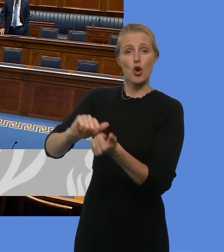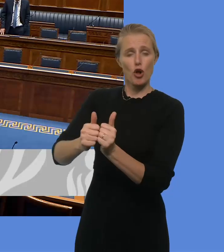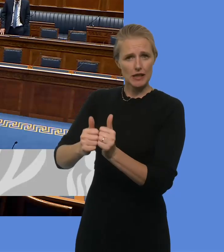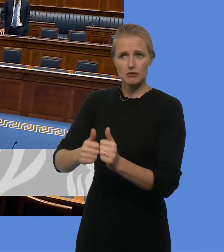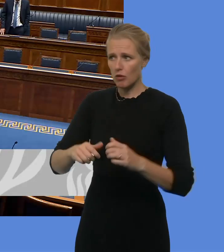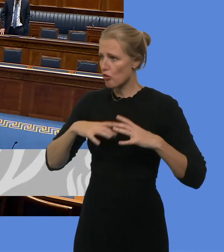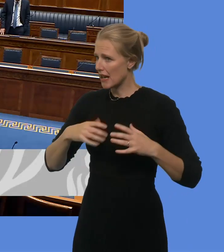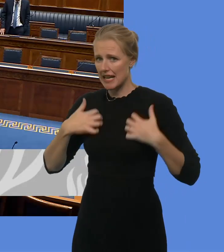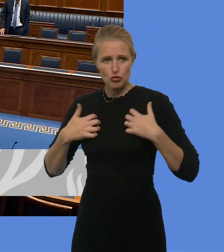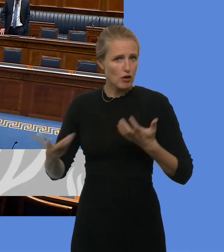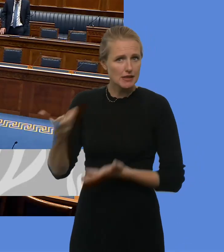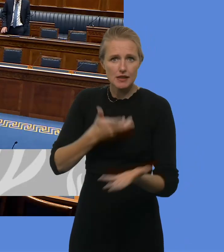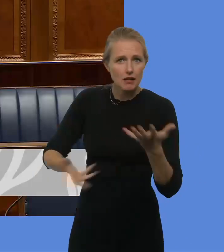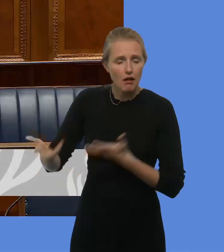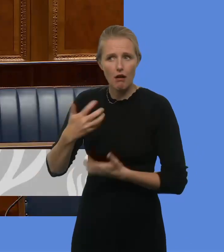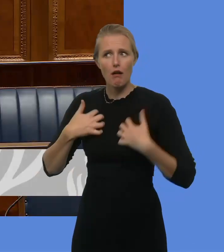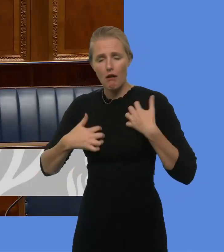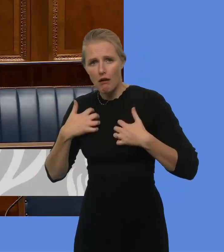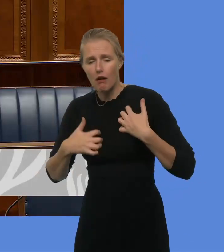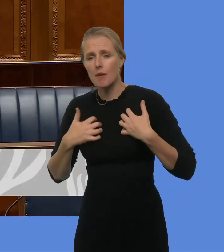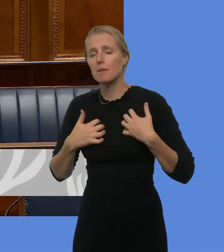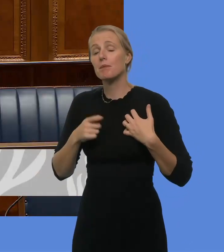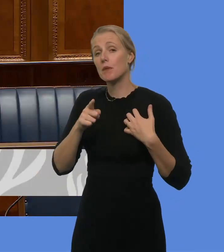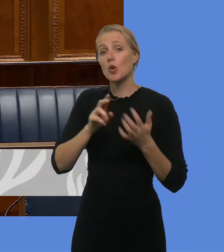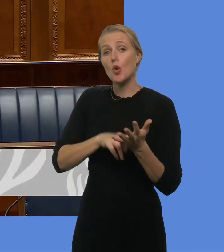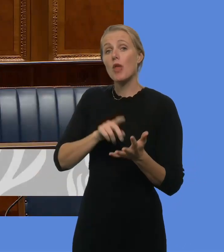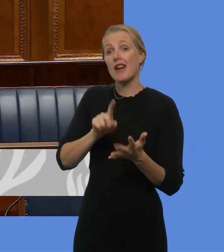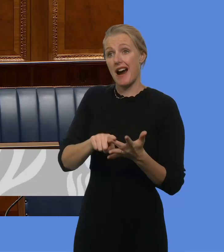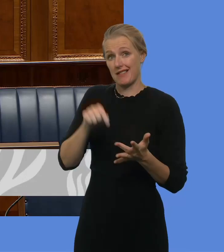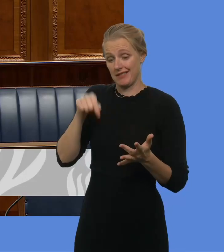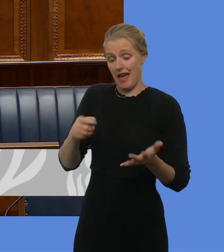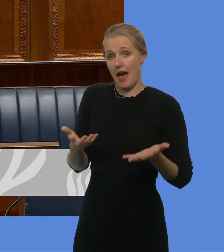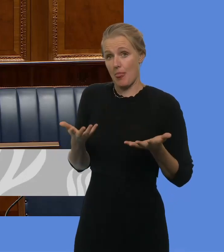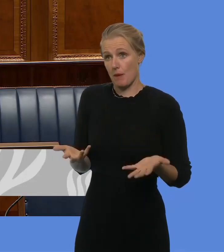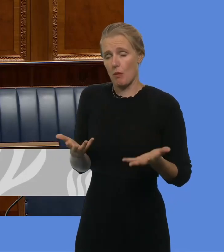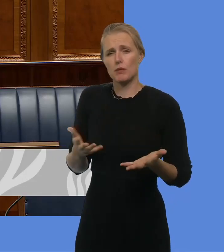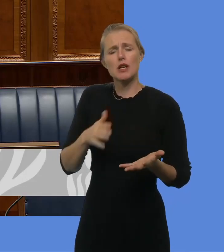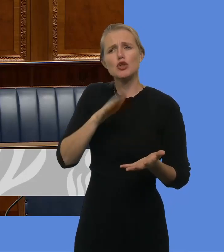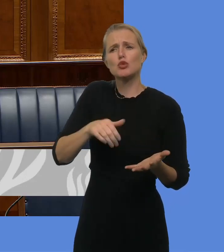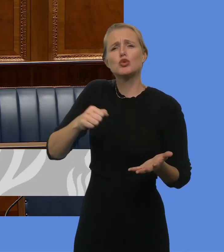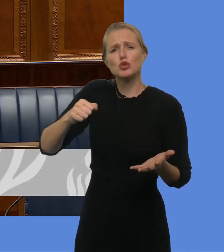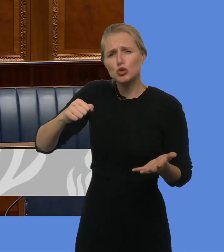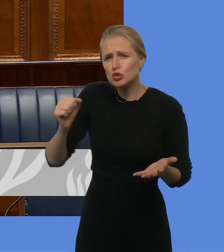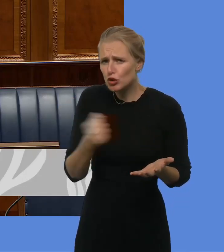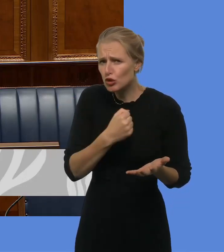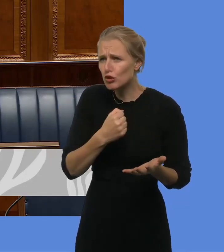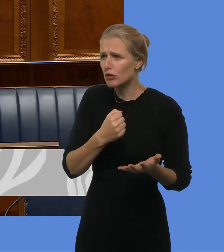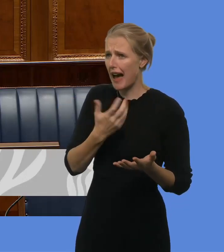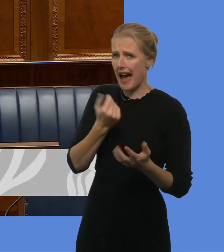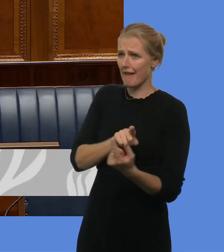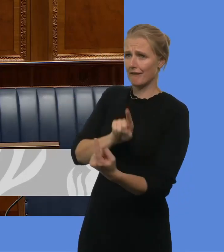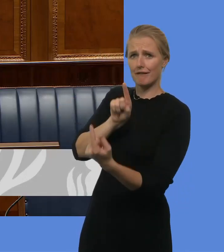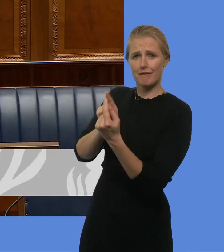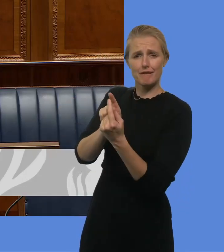interesting debate so far. Currently in Northern Ireland, children should already have access to a teacher of the deaf, and that's